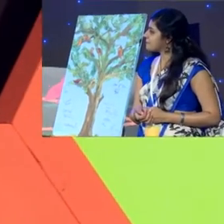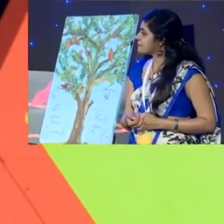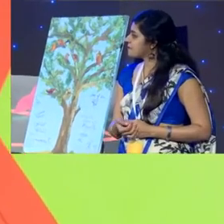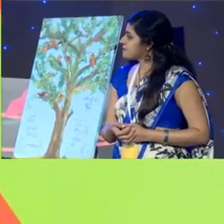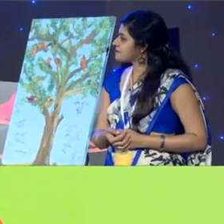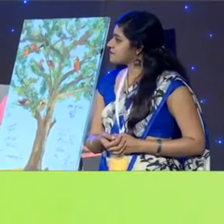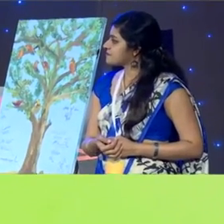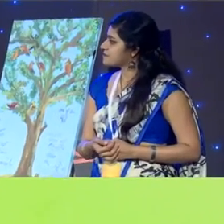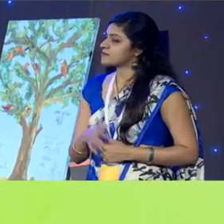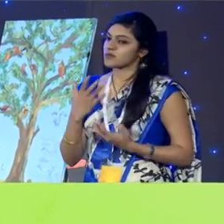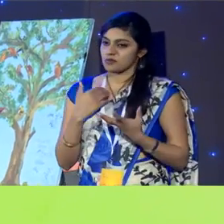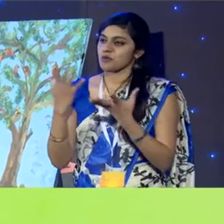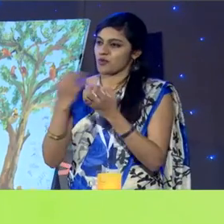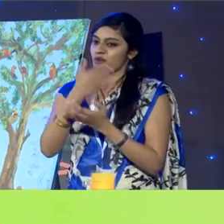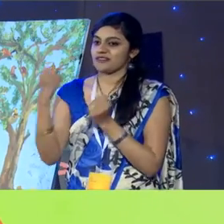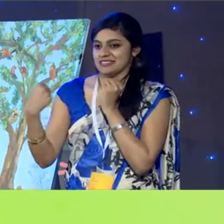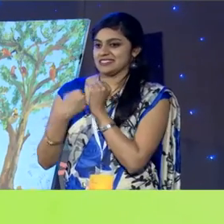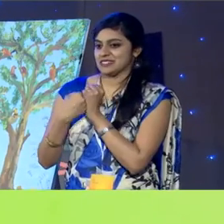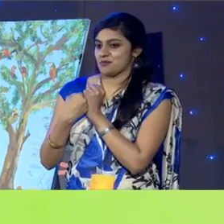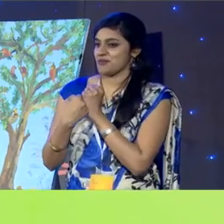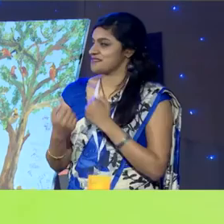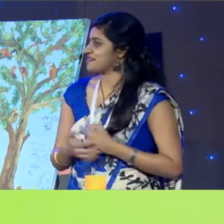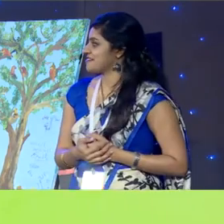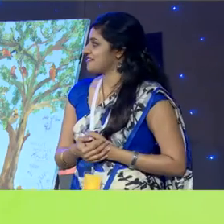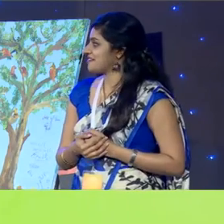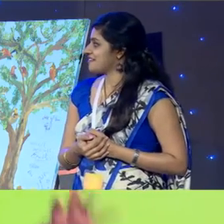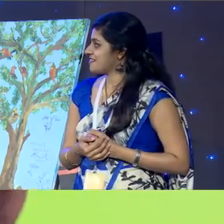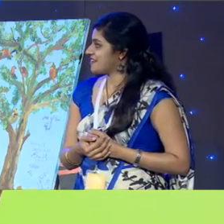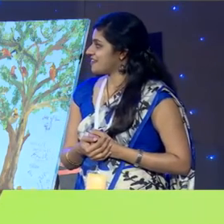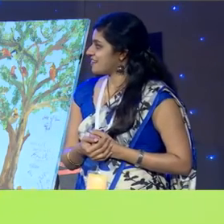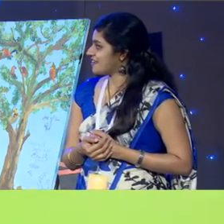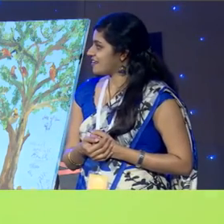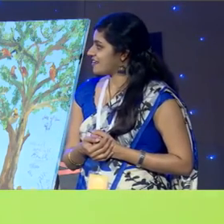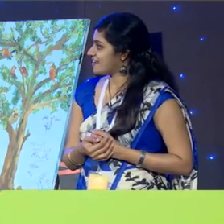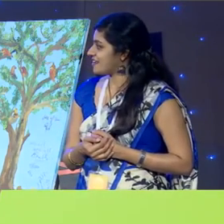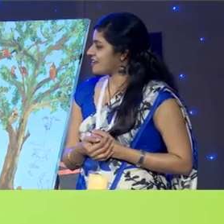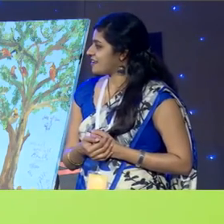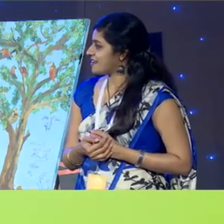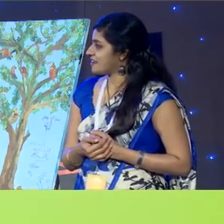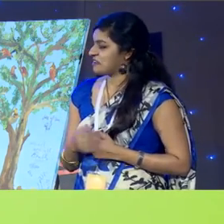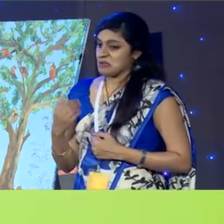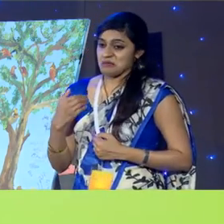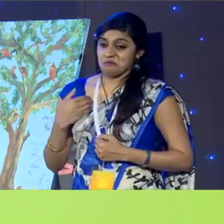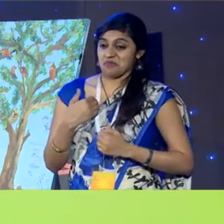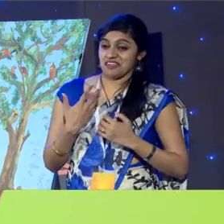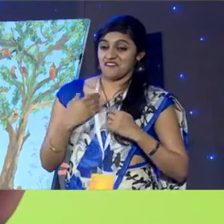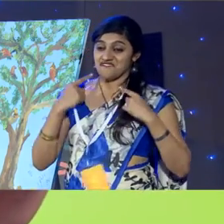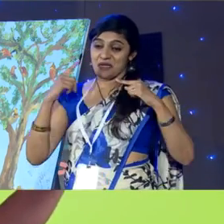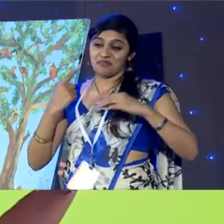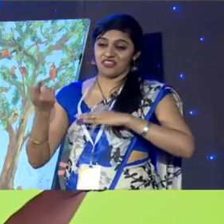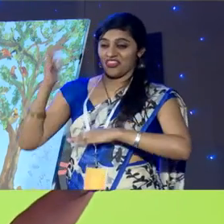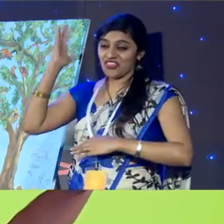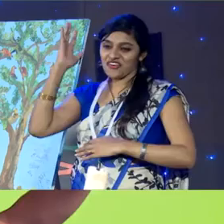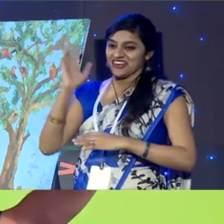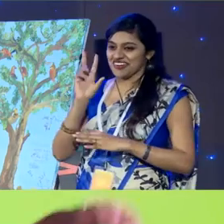I would need your support. And I would conclude my talk with this. I don't know, I'm not a big speaker and all that, so if I've done a